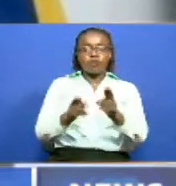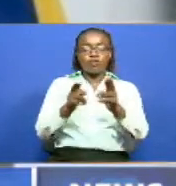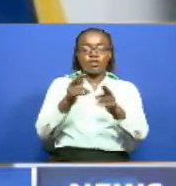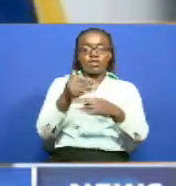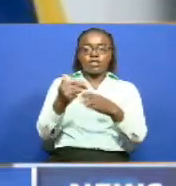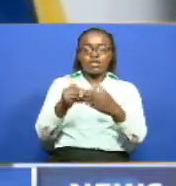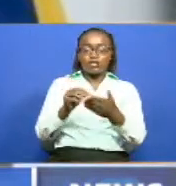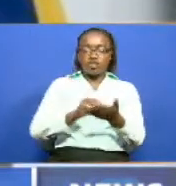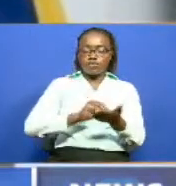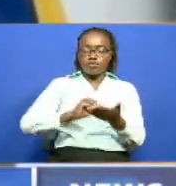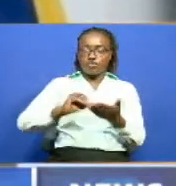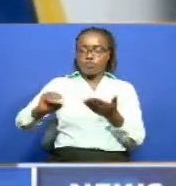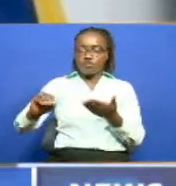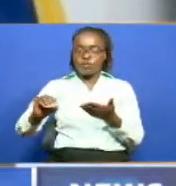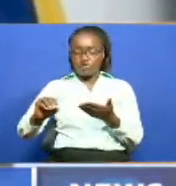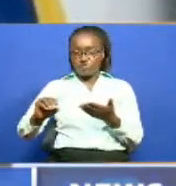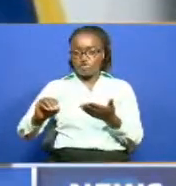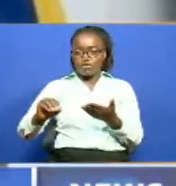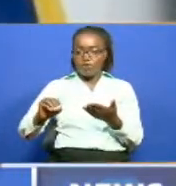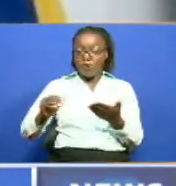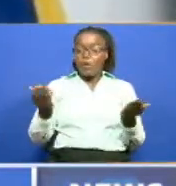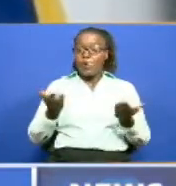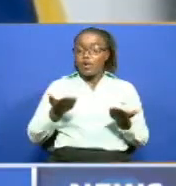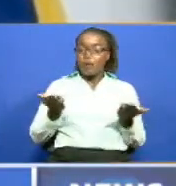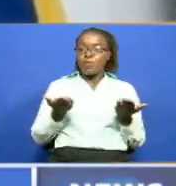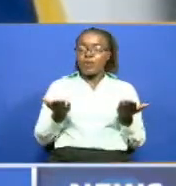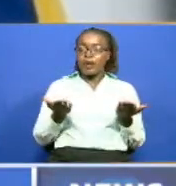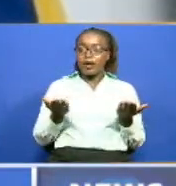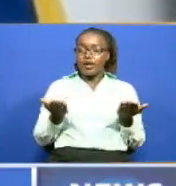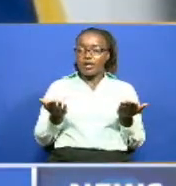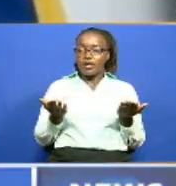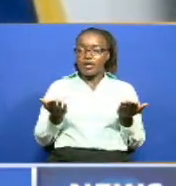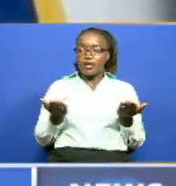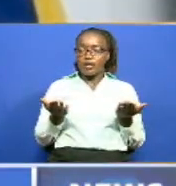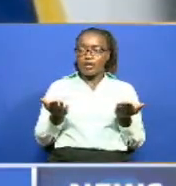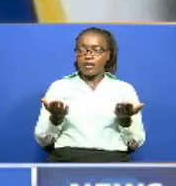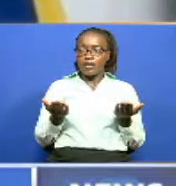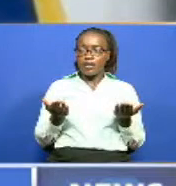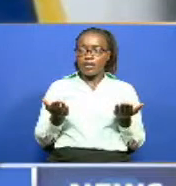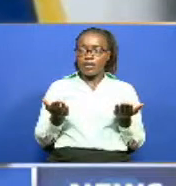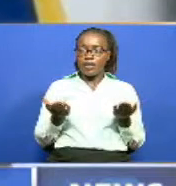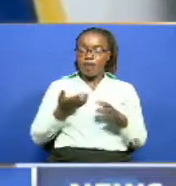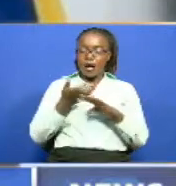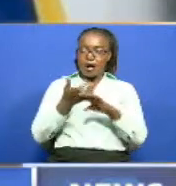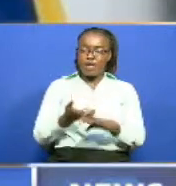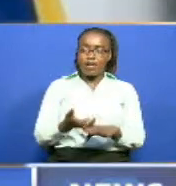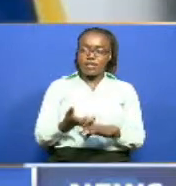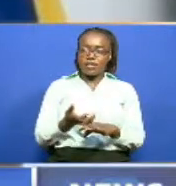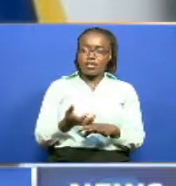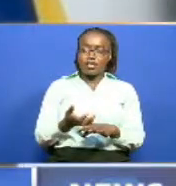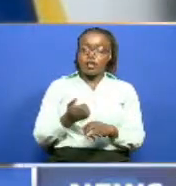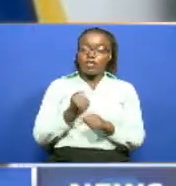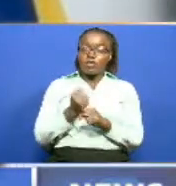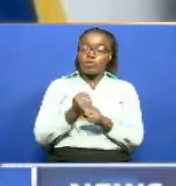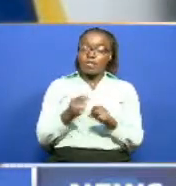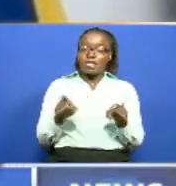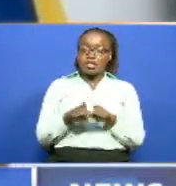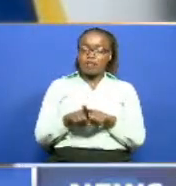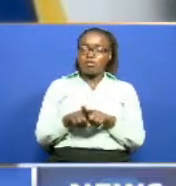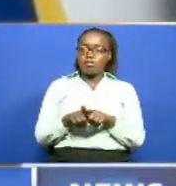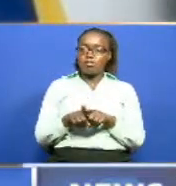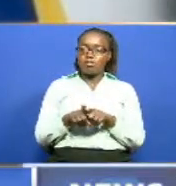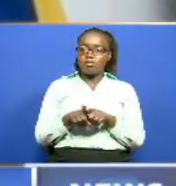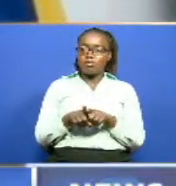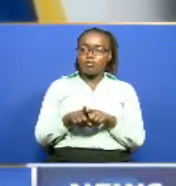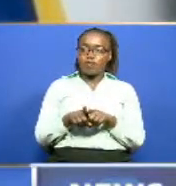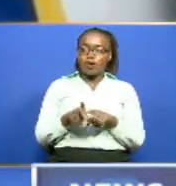them. And where it is a bit difficult to do exactly that,